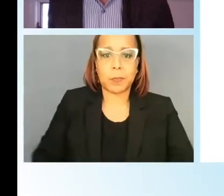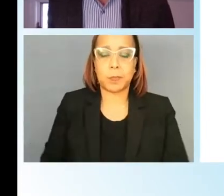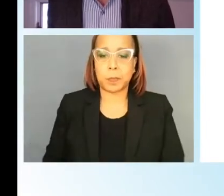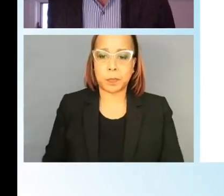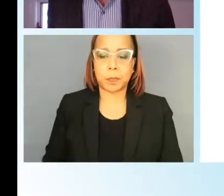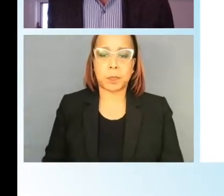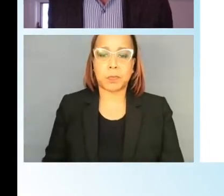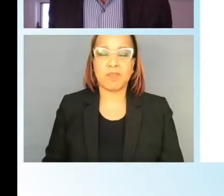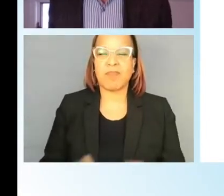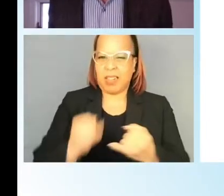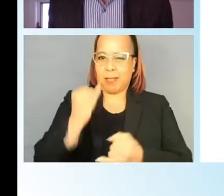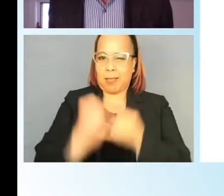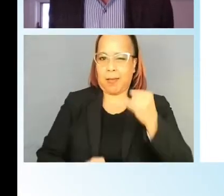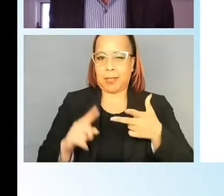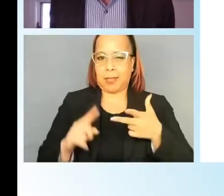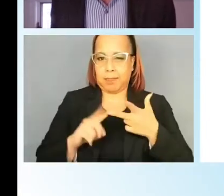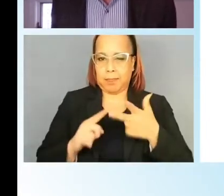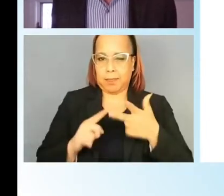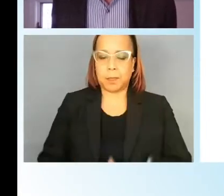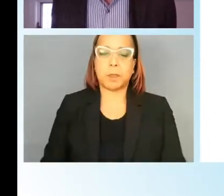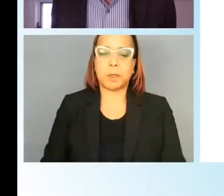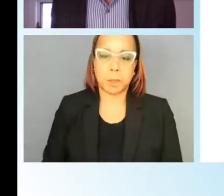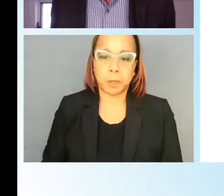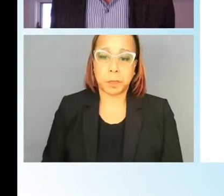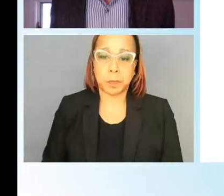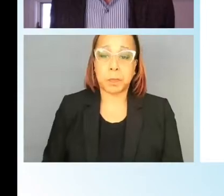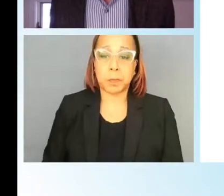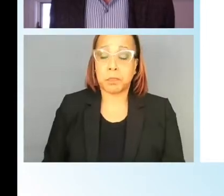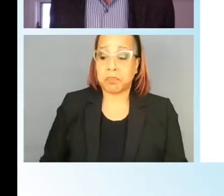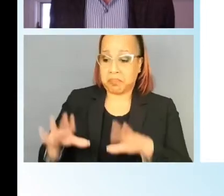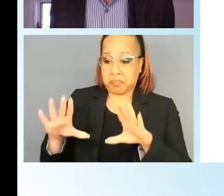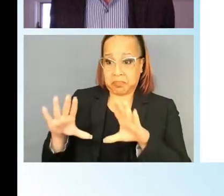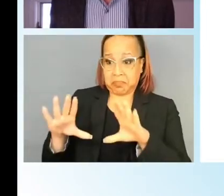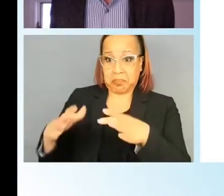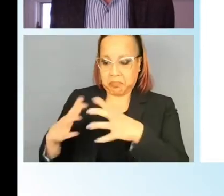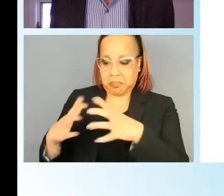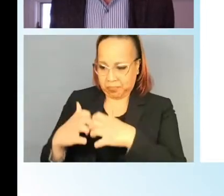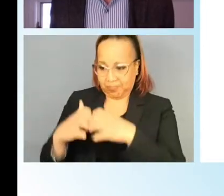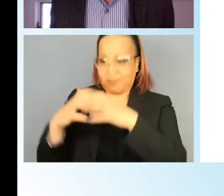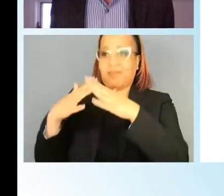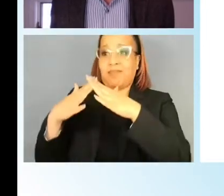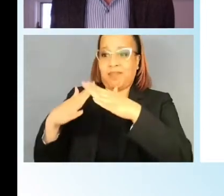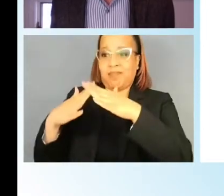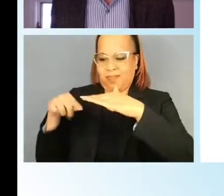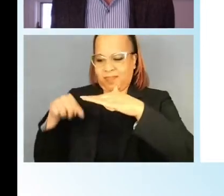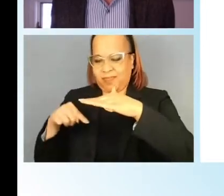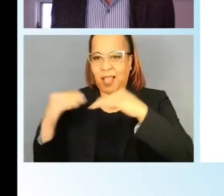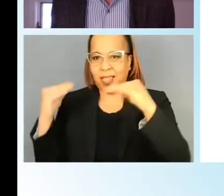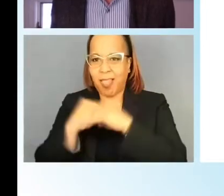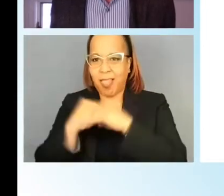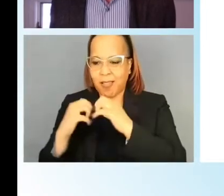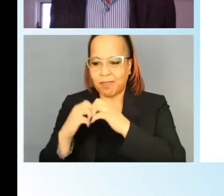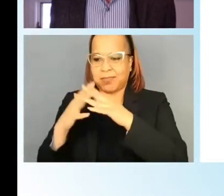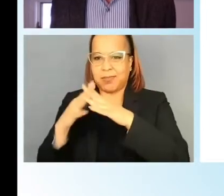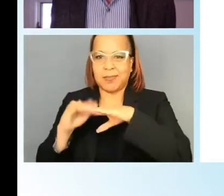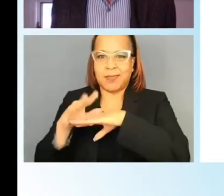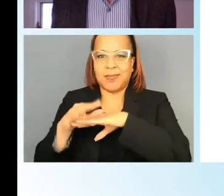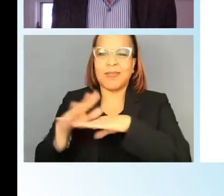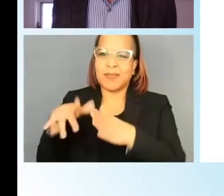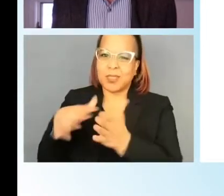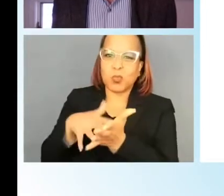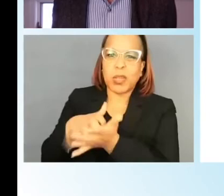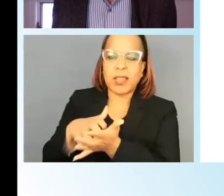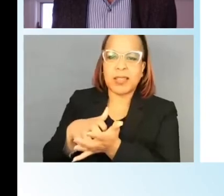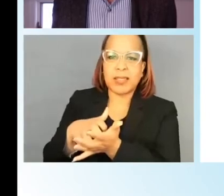And finally, a society that is built upon lies is one that proves to be weak. We